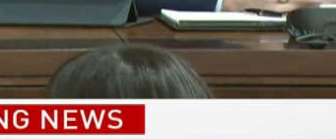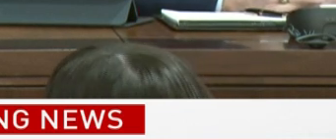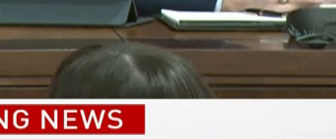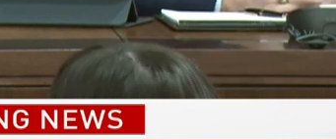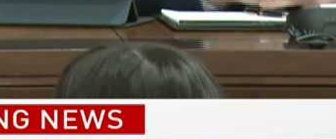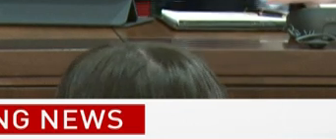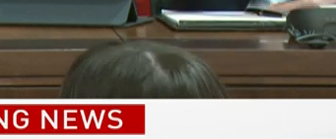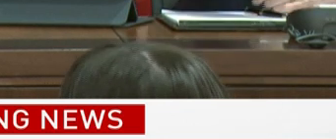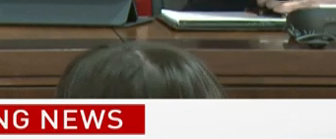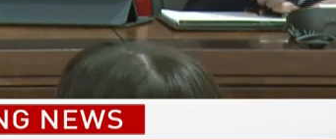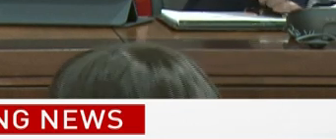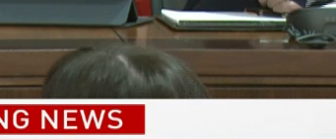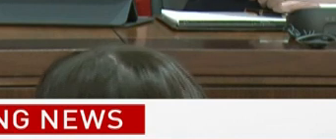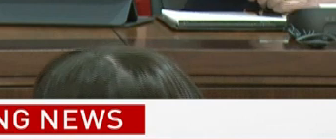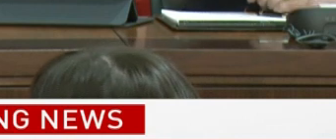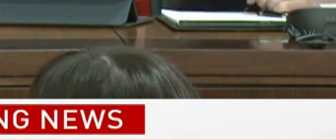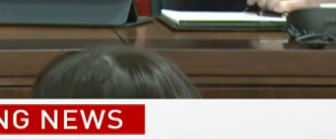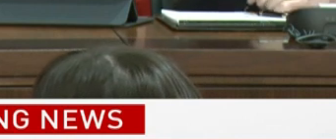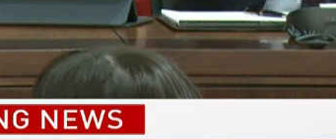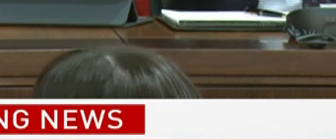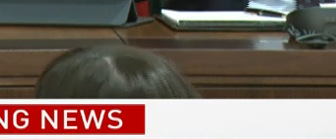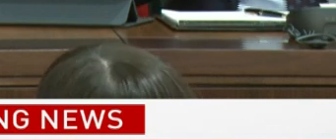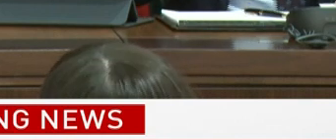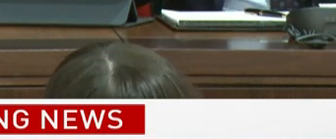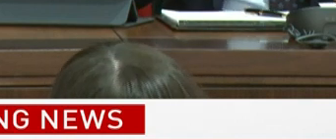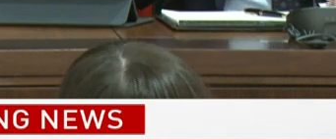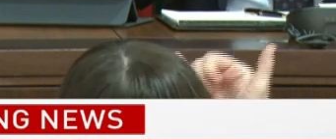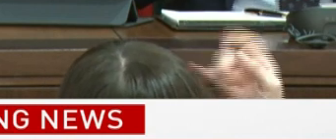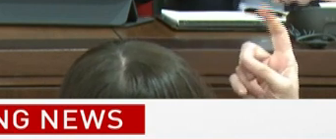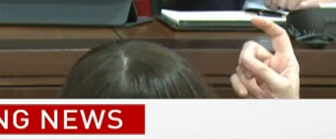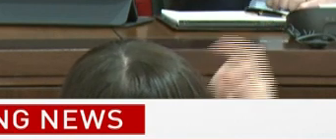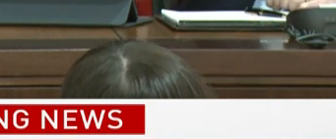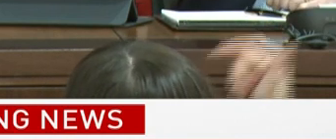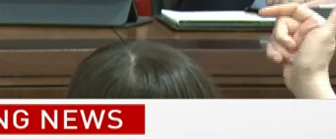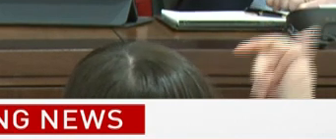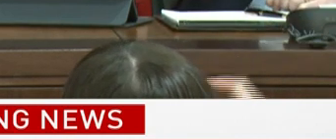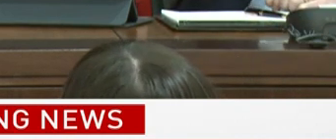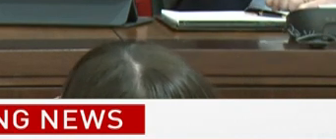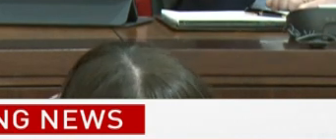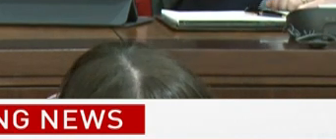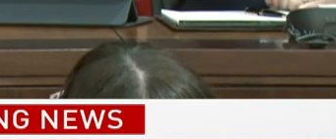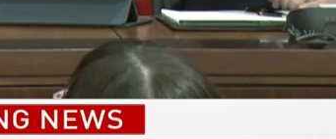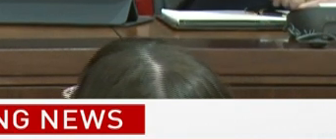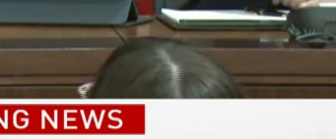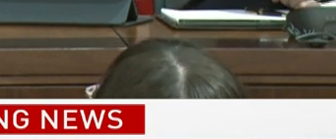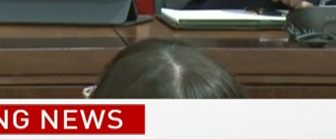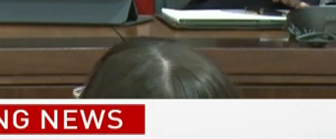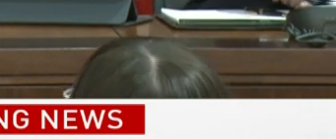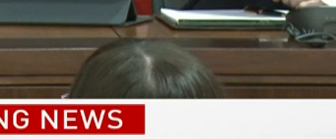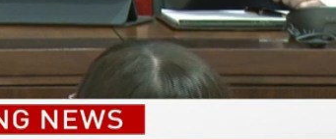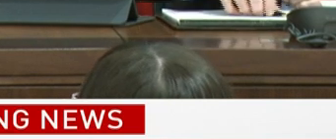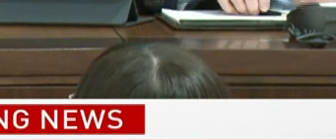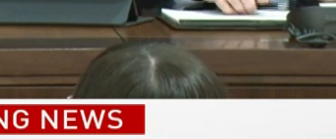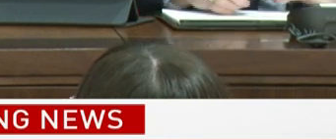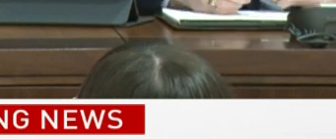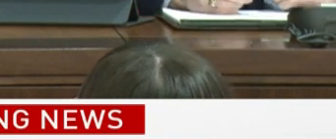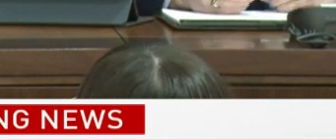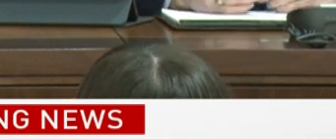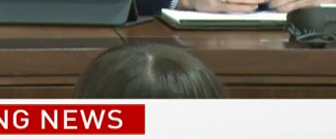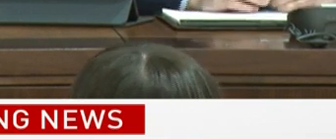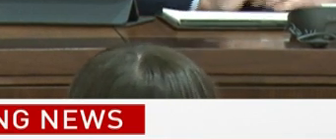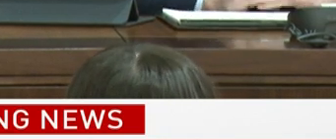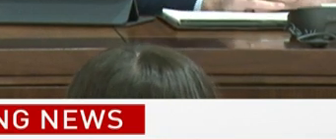That's it. Thank you. Next question. The next question is from Catherine Lévesque de La Presse Canadienne. Votre ligne est